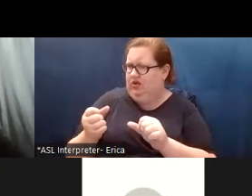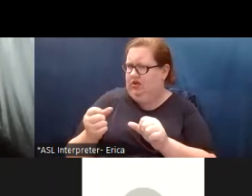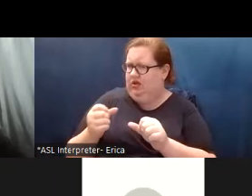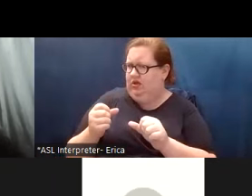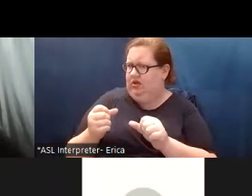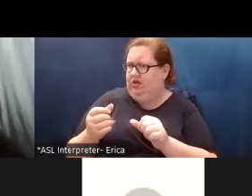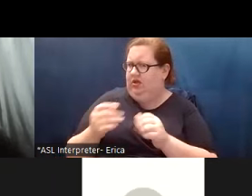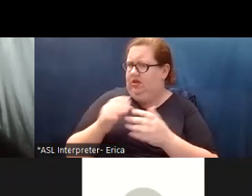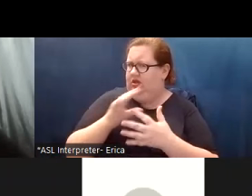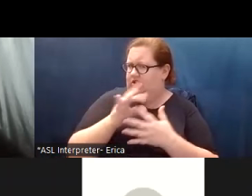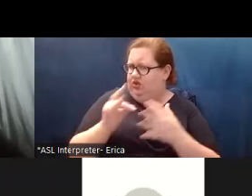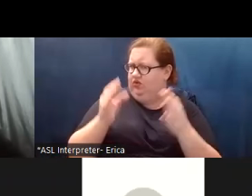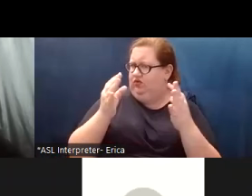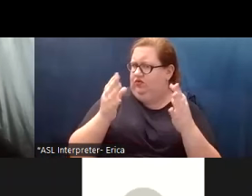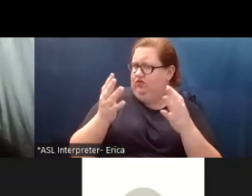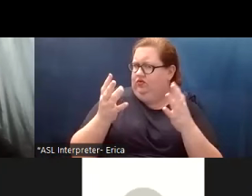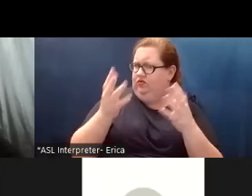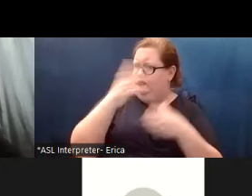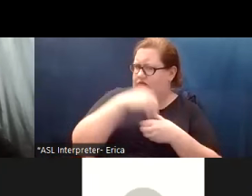out.